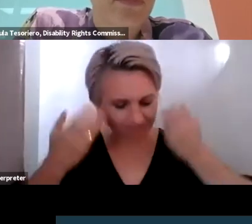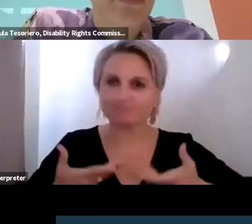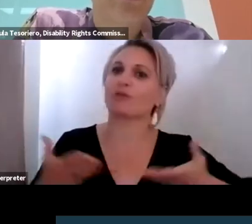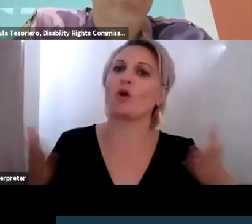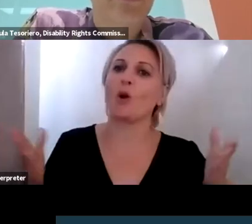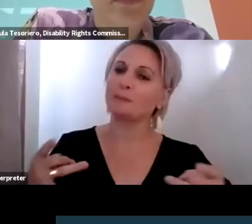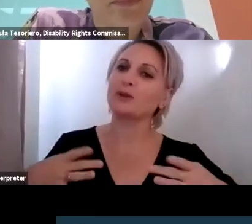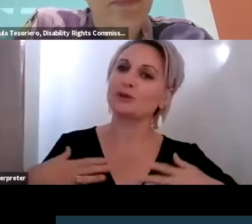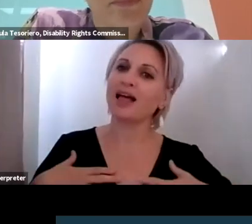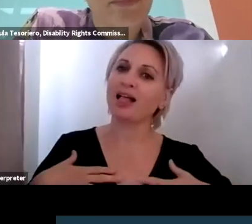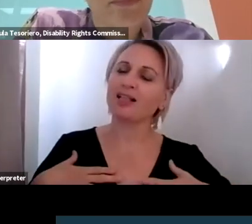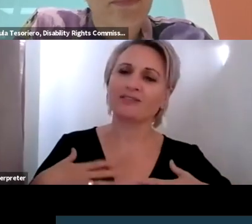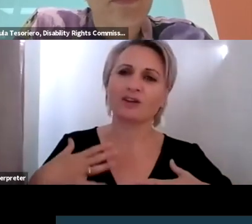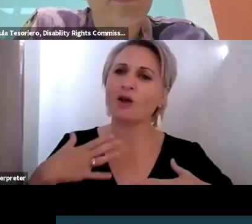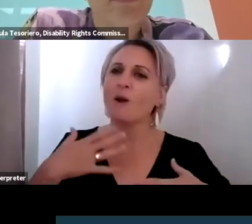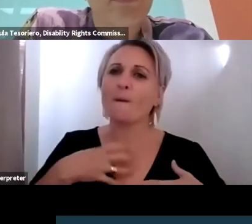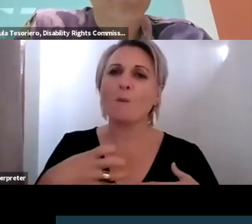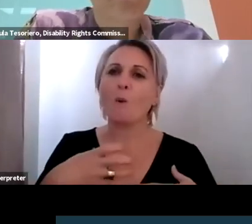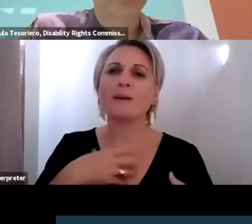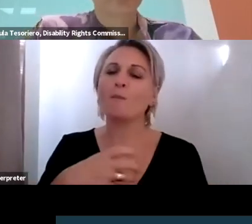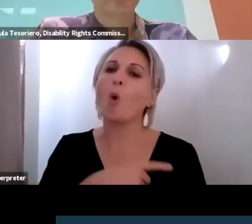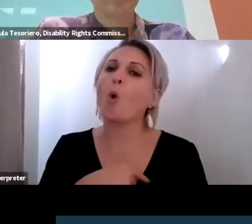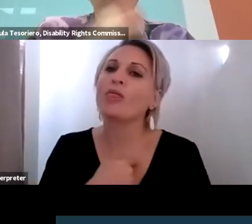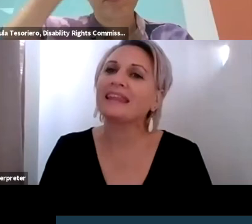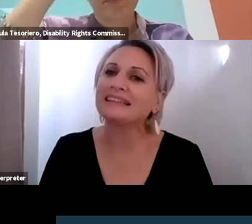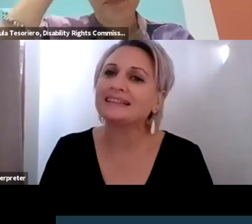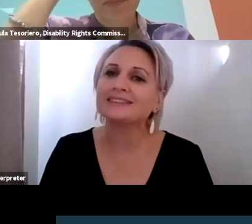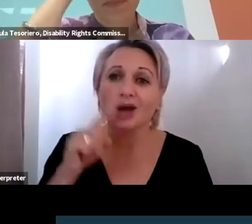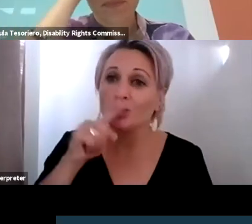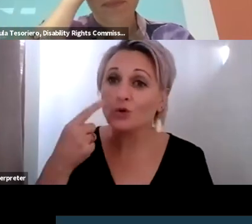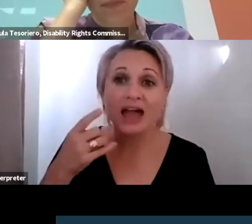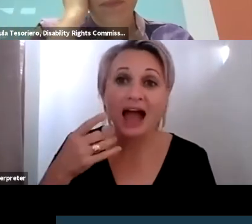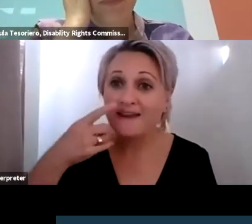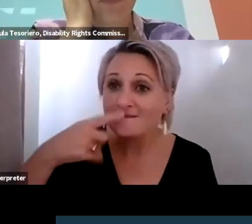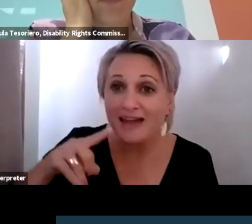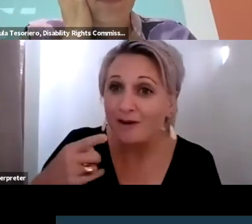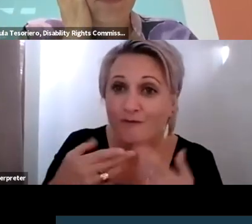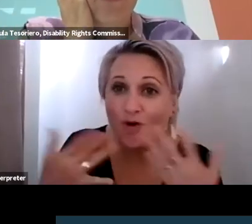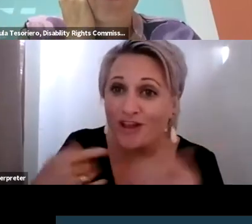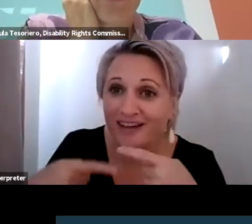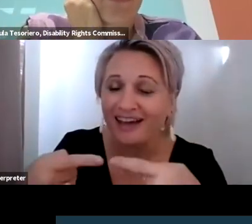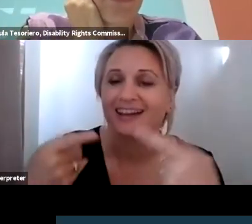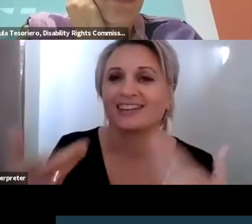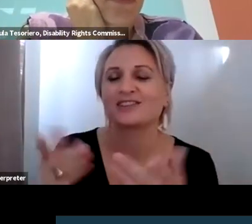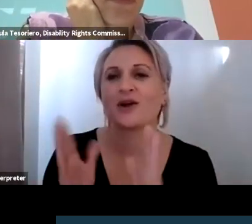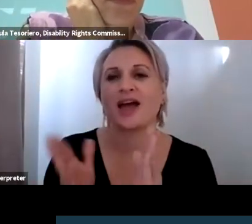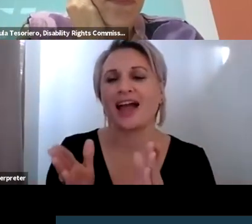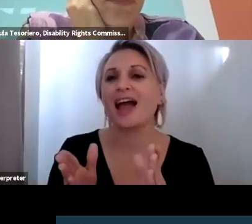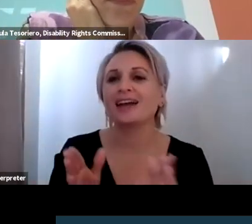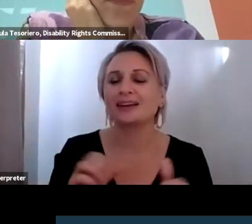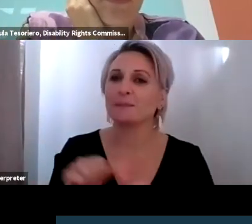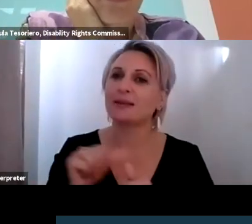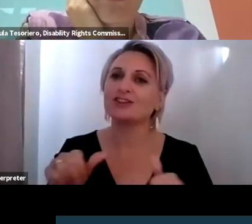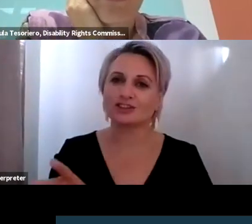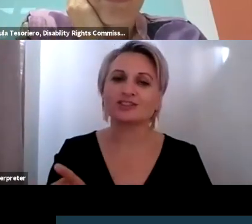again, you're going to be more authentic, and you can't fake it forever. So, you know, again, it's, you know, better to